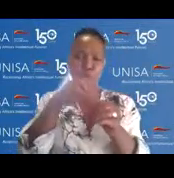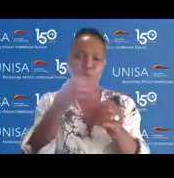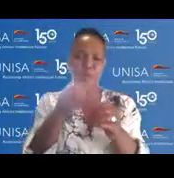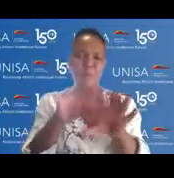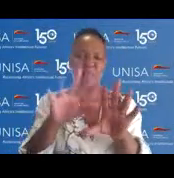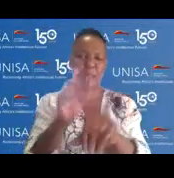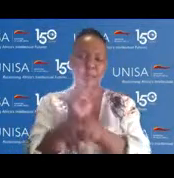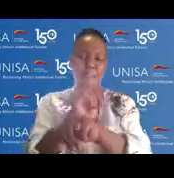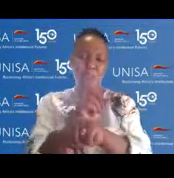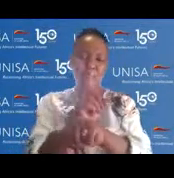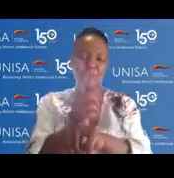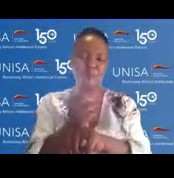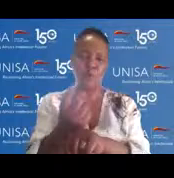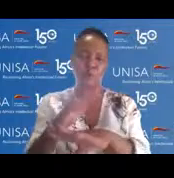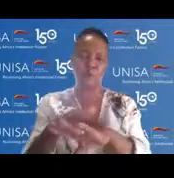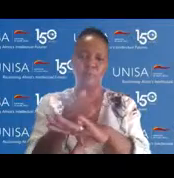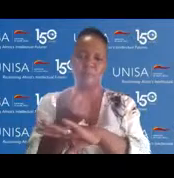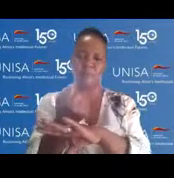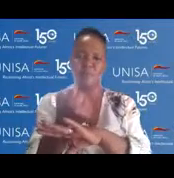It's usually very quick.